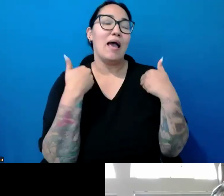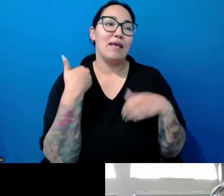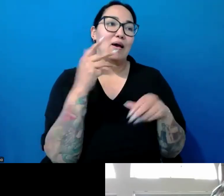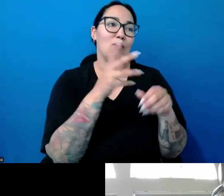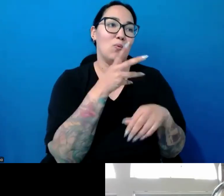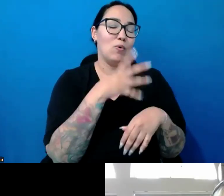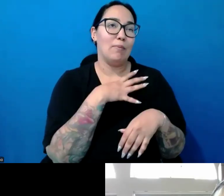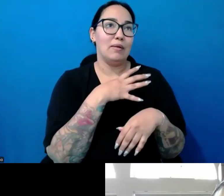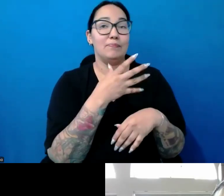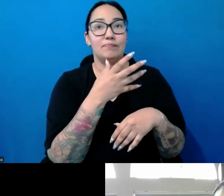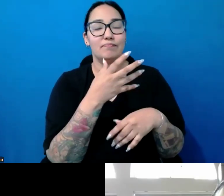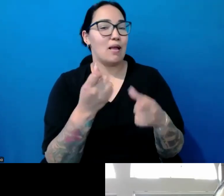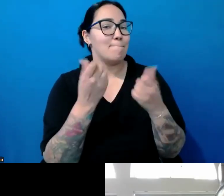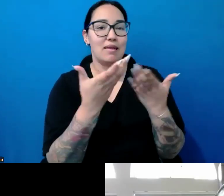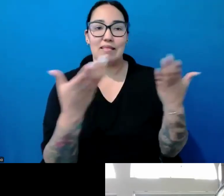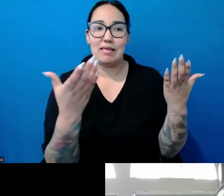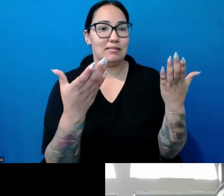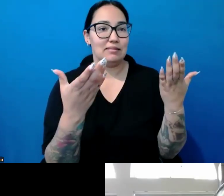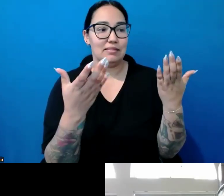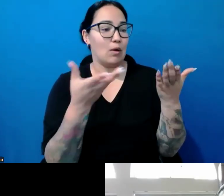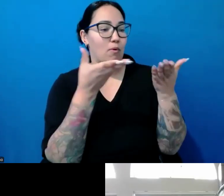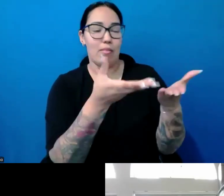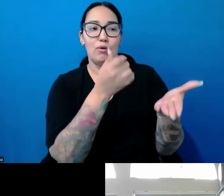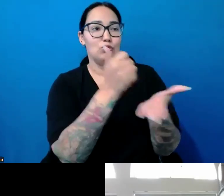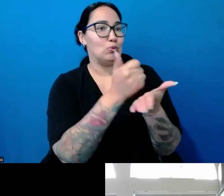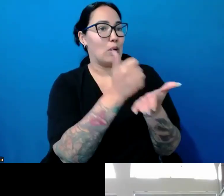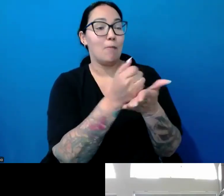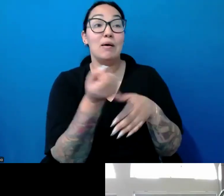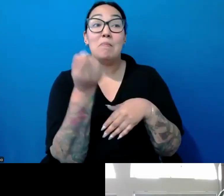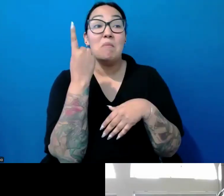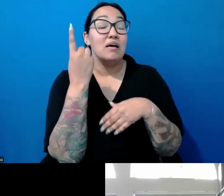there are many things that existed to help her, but